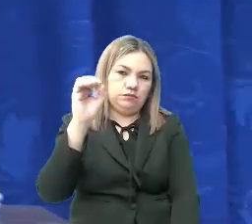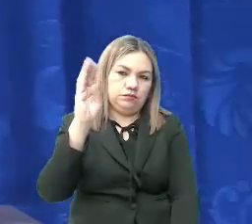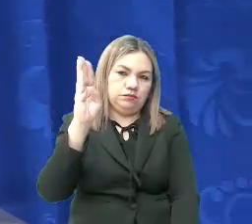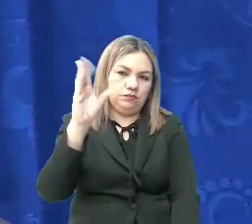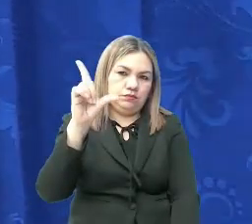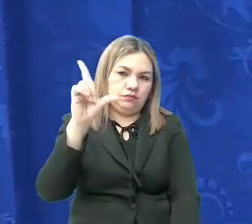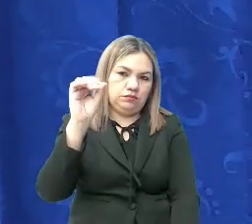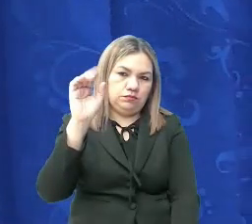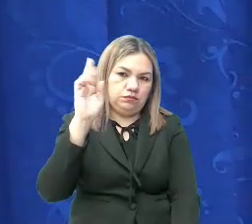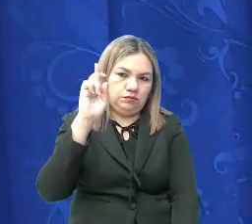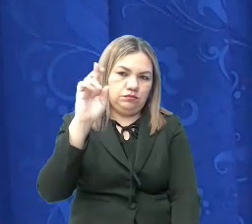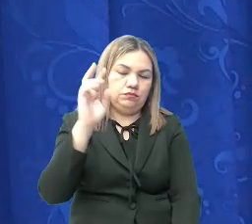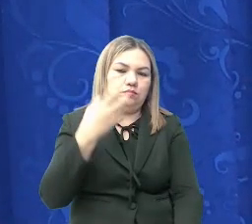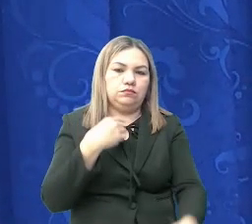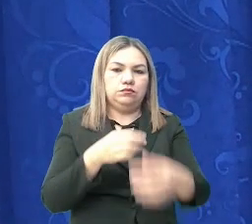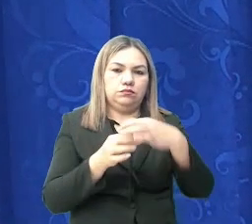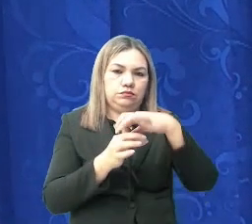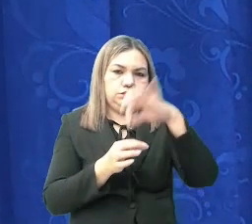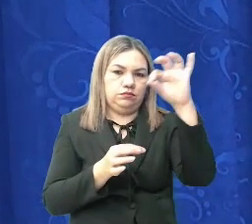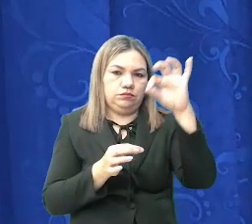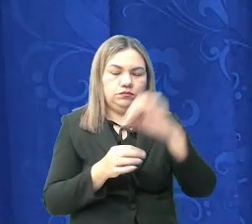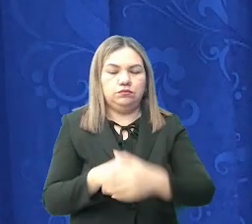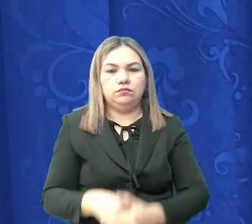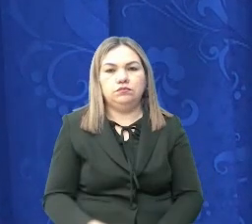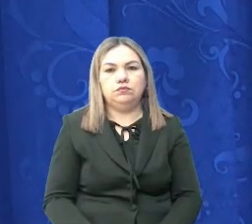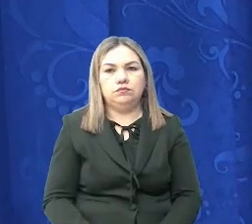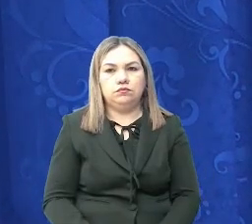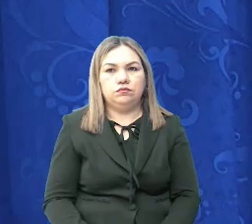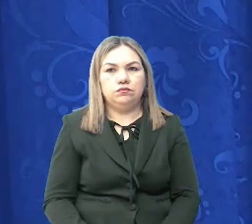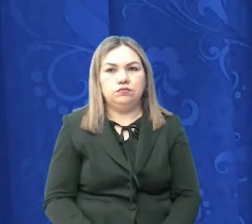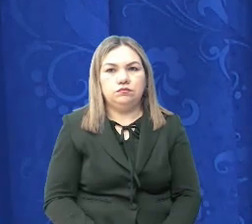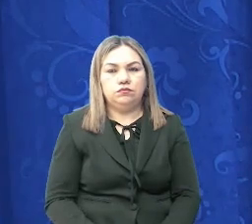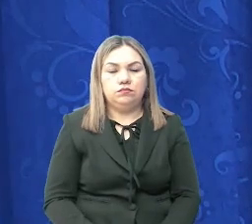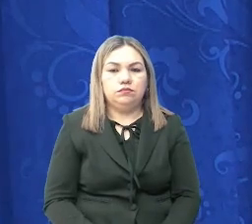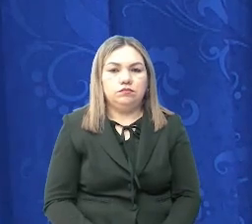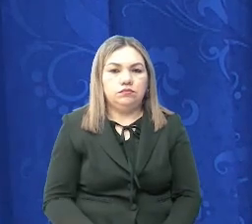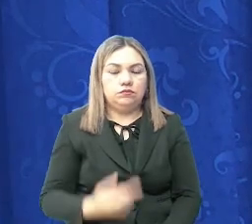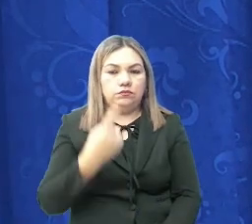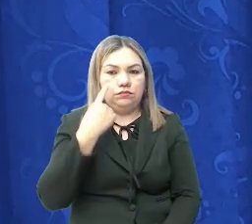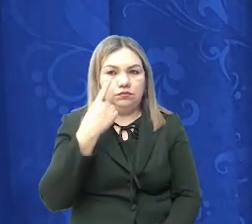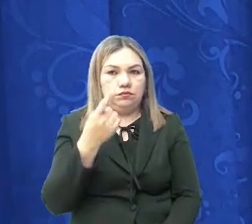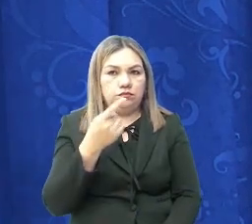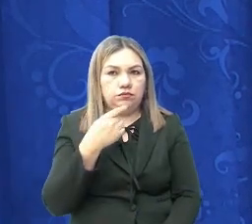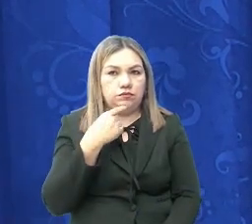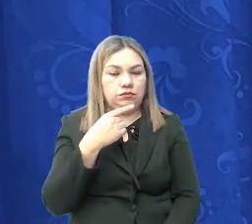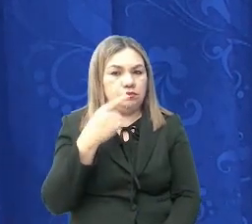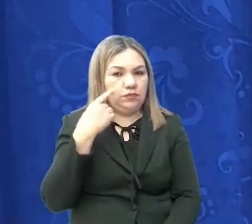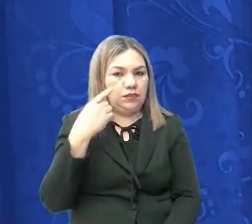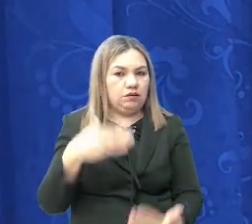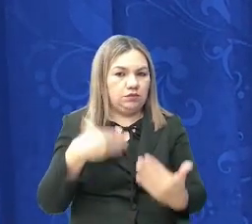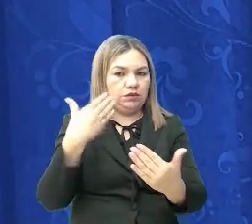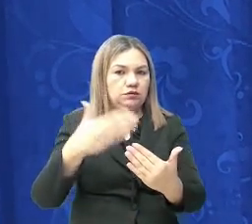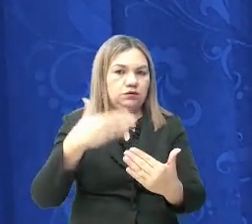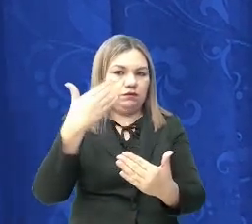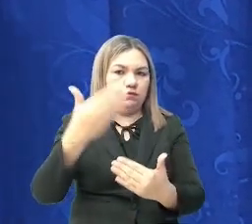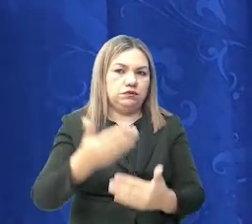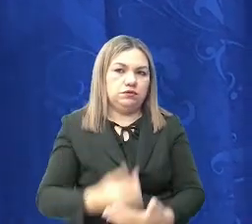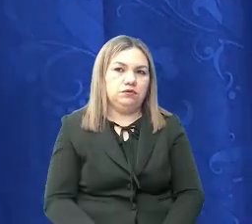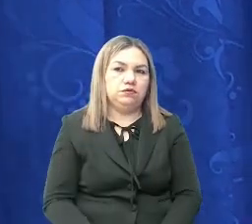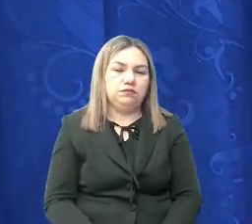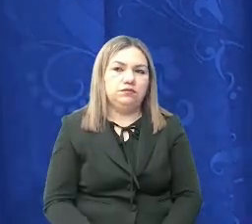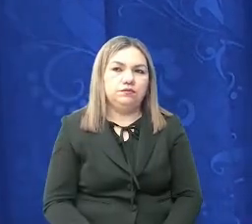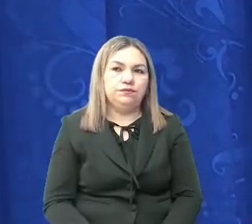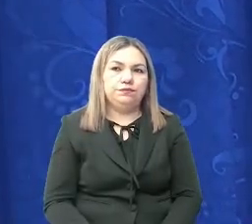misery has a bad spiritual smell. Look at your neighbor and say, you're going to start going